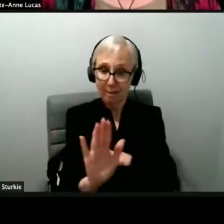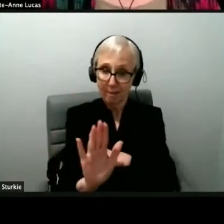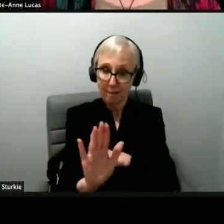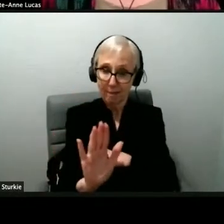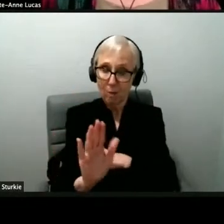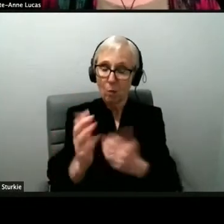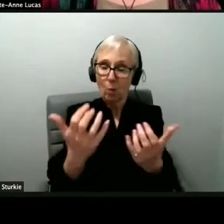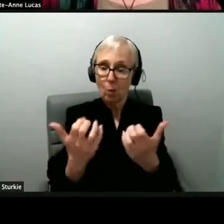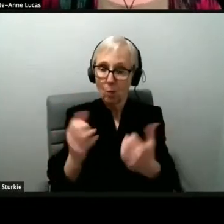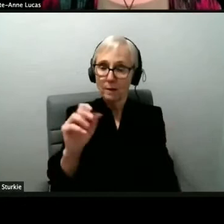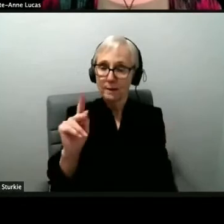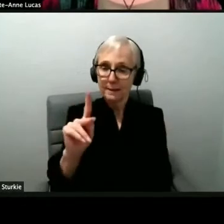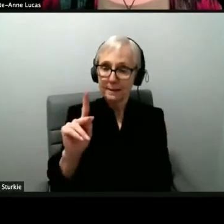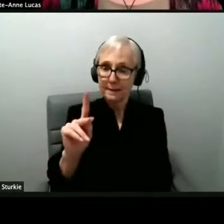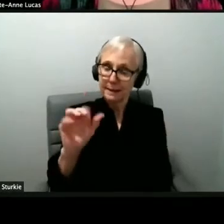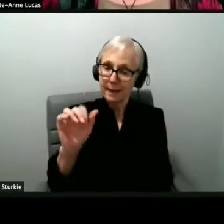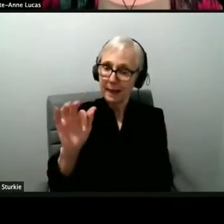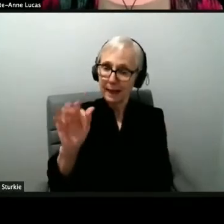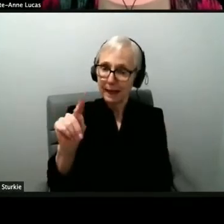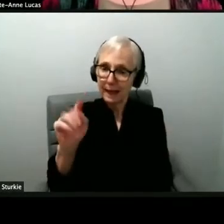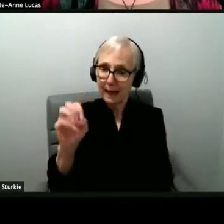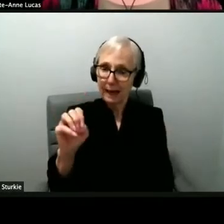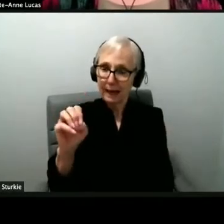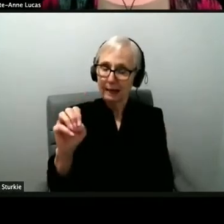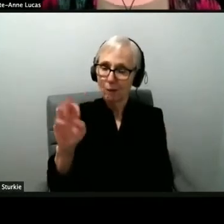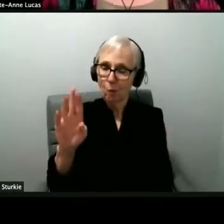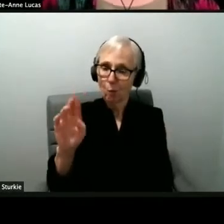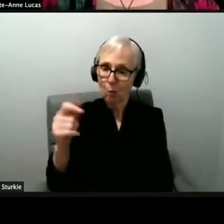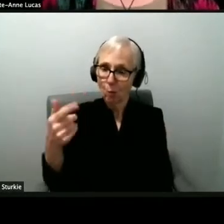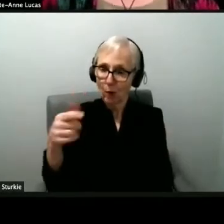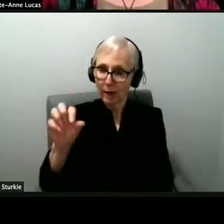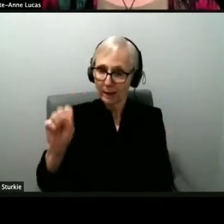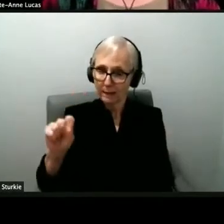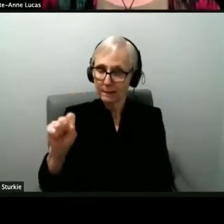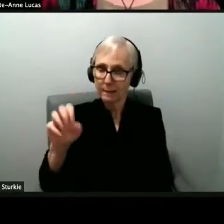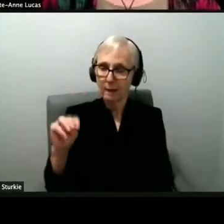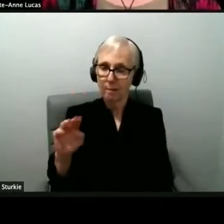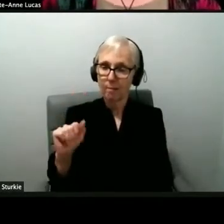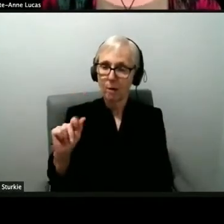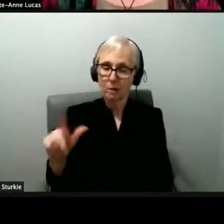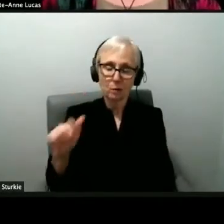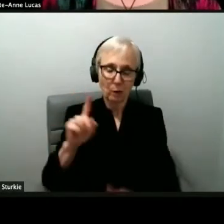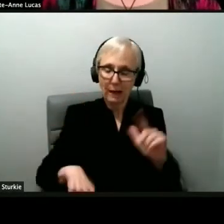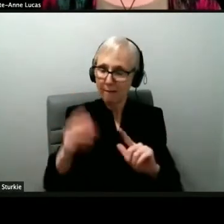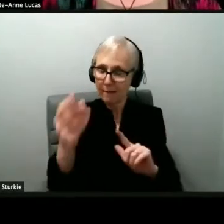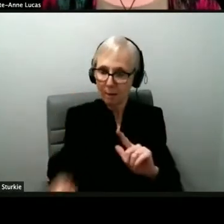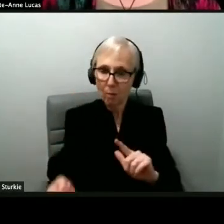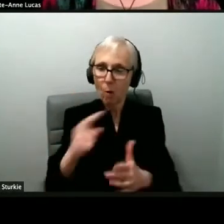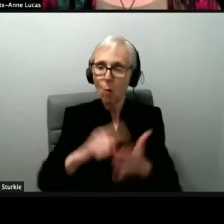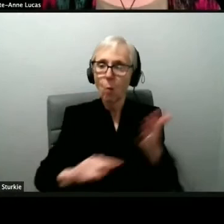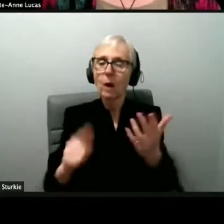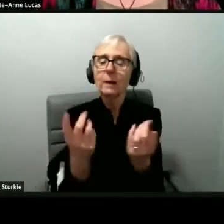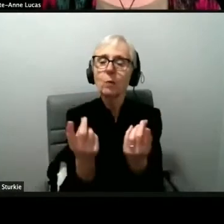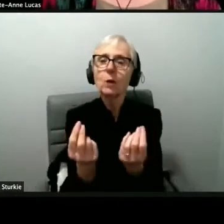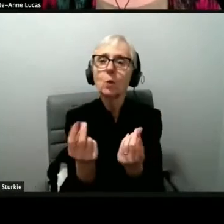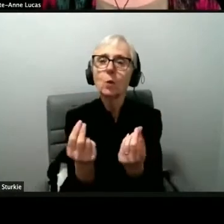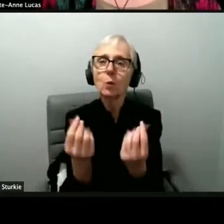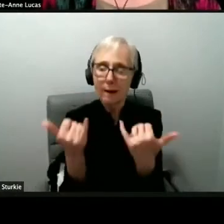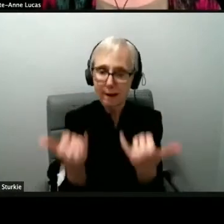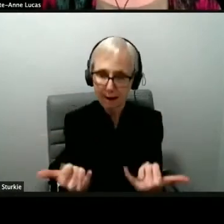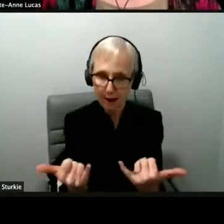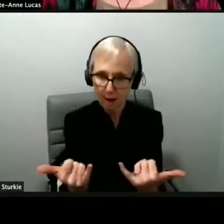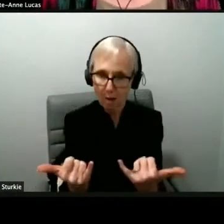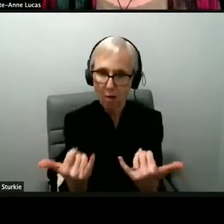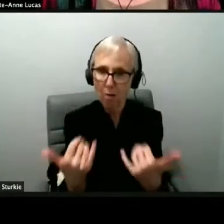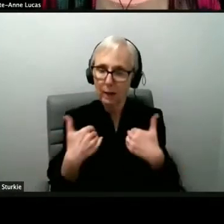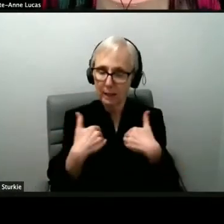skate rings and malls and all things like that, but we can't have them instantaneously. But what can we have? What can we have? We